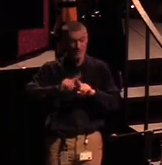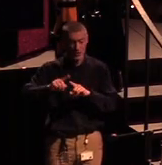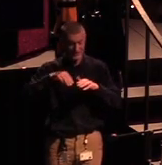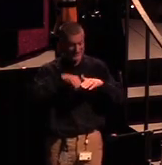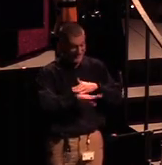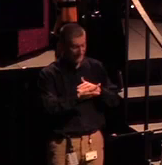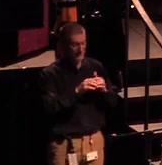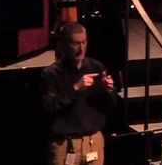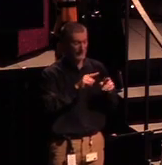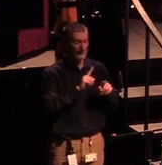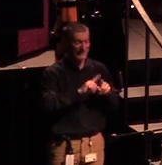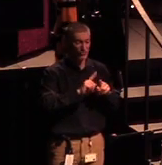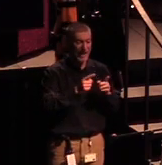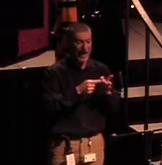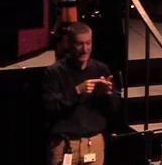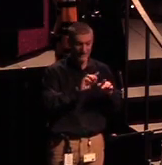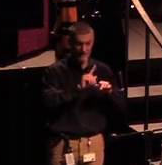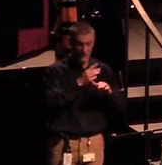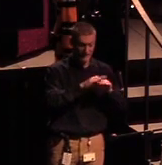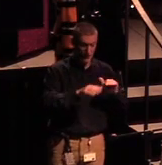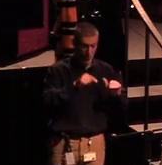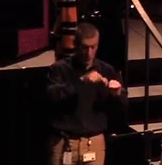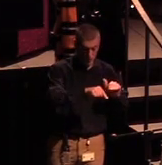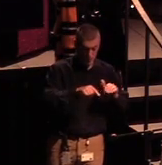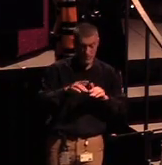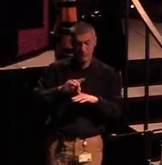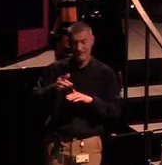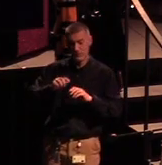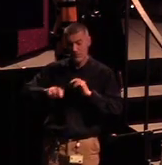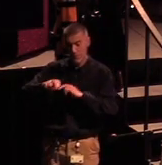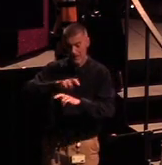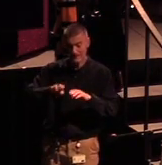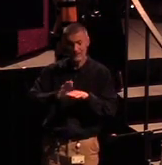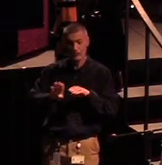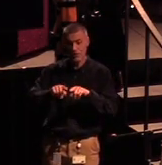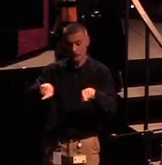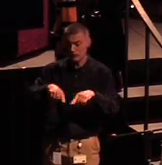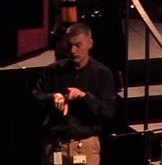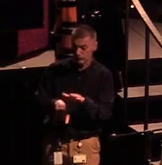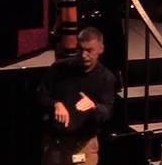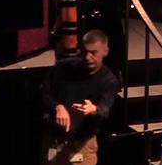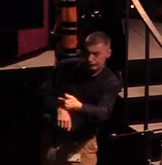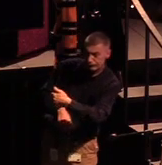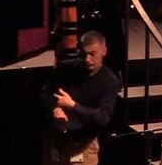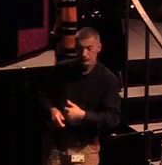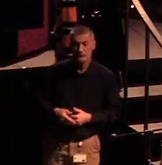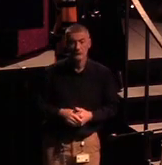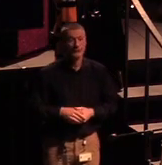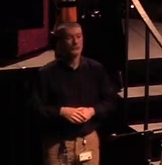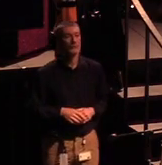sriracha's on the first floor and professional mobility will be in the rehearsal room which is through the corridor and up onto the second floor